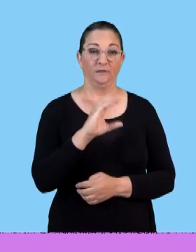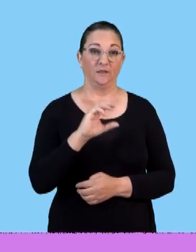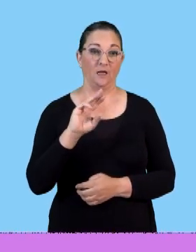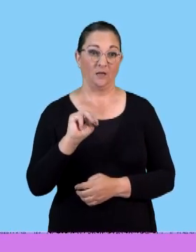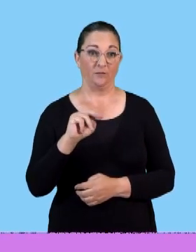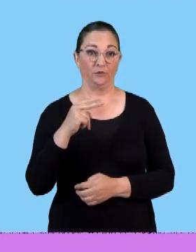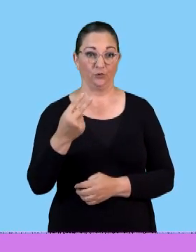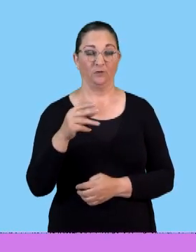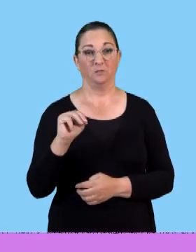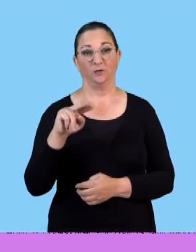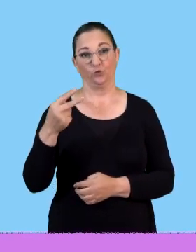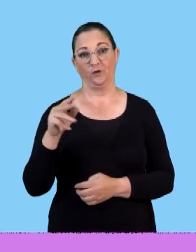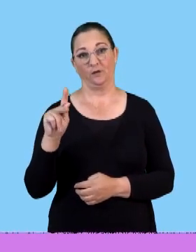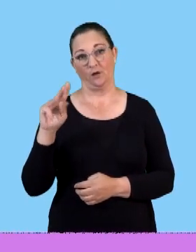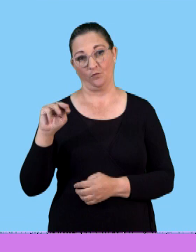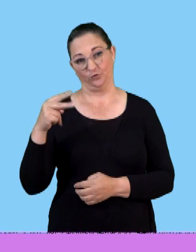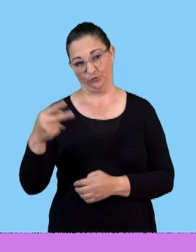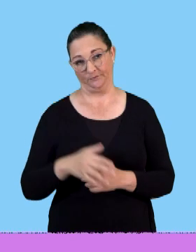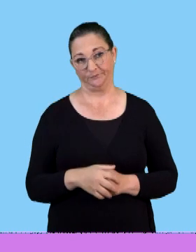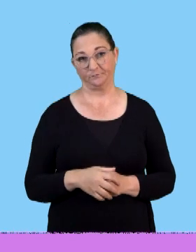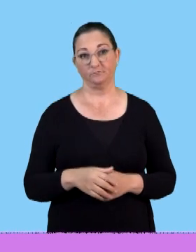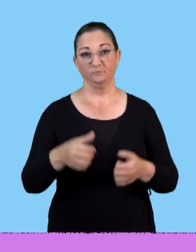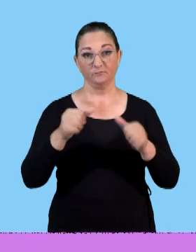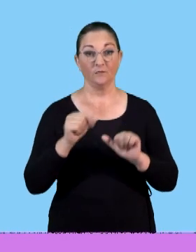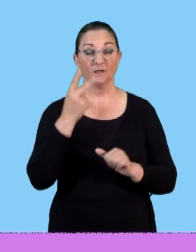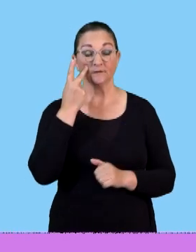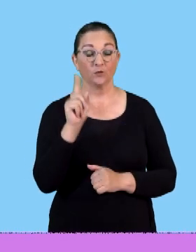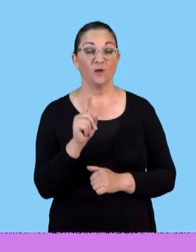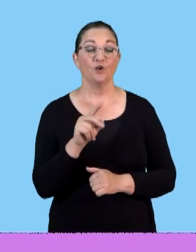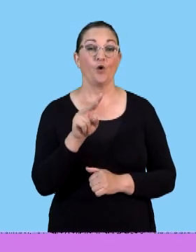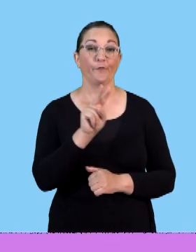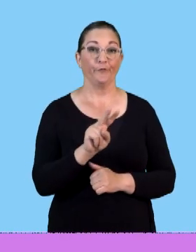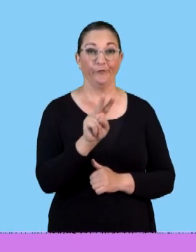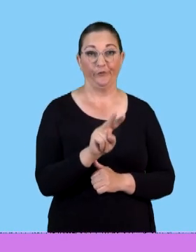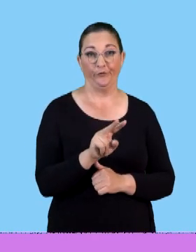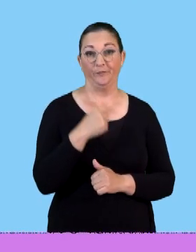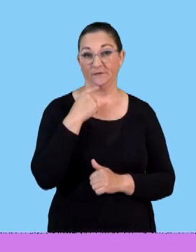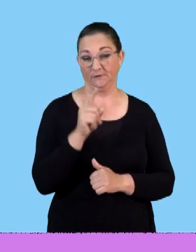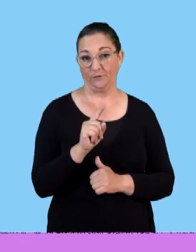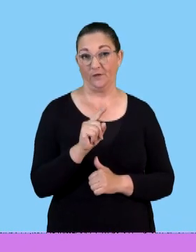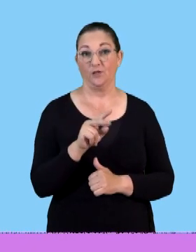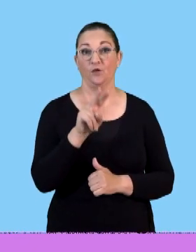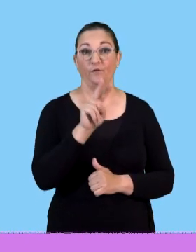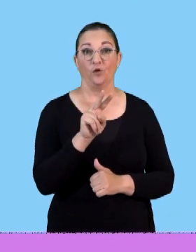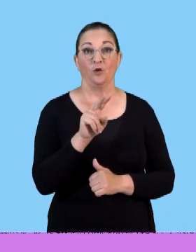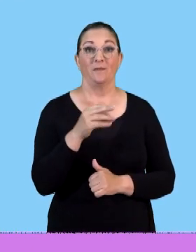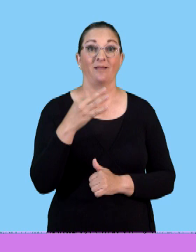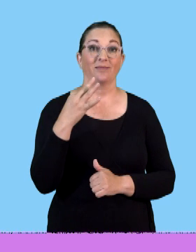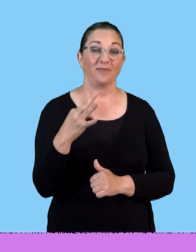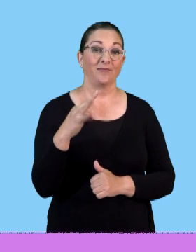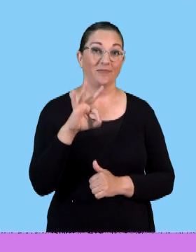centimeters, squared meters, and so forth. Then we've looked also at volume. We've indicated that volume is